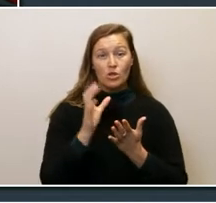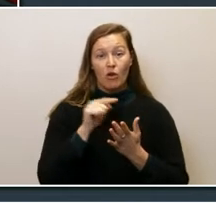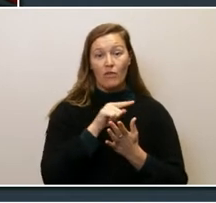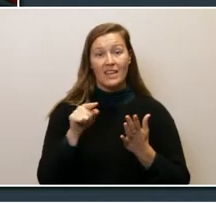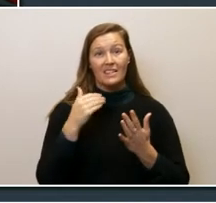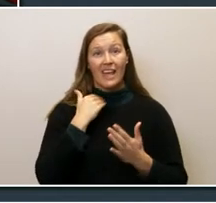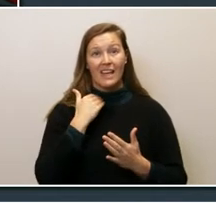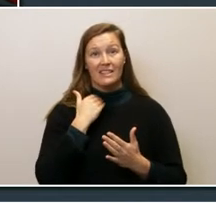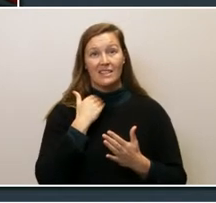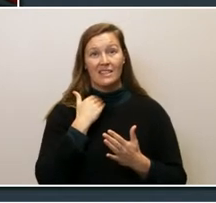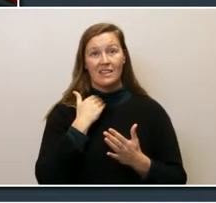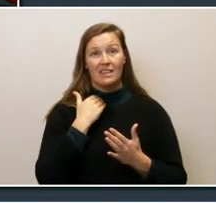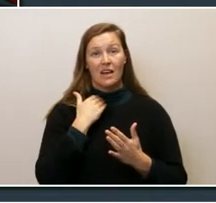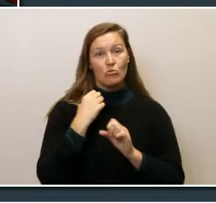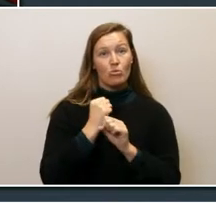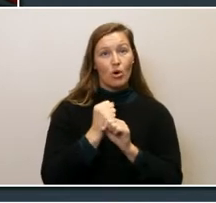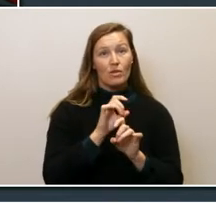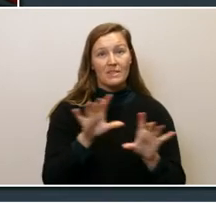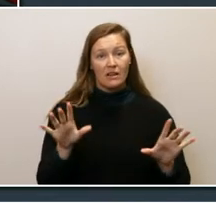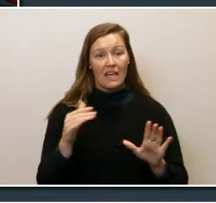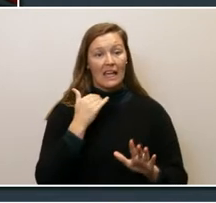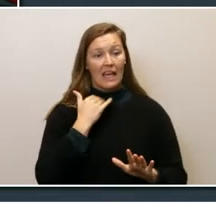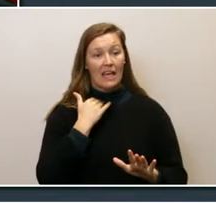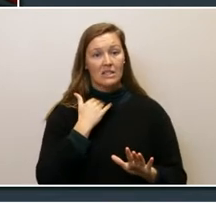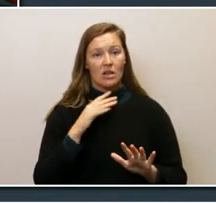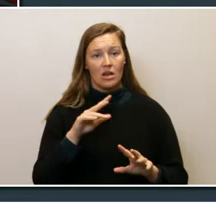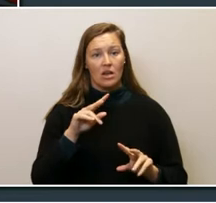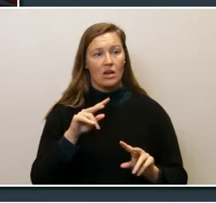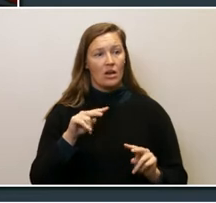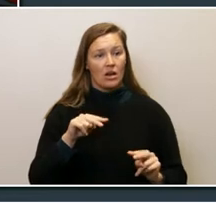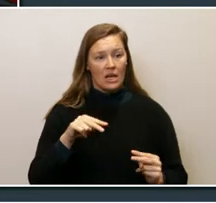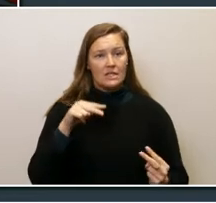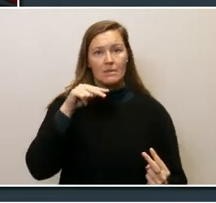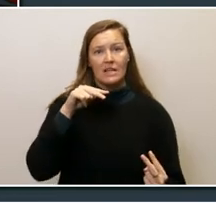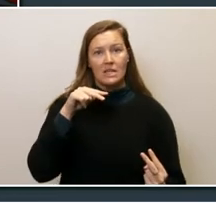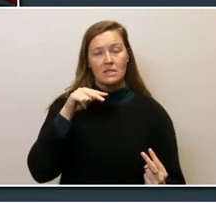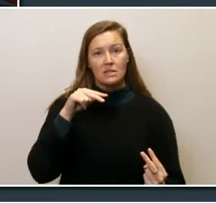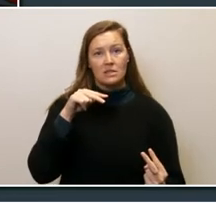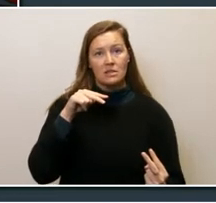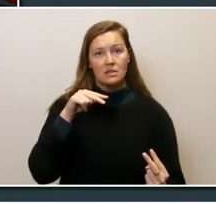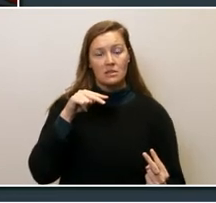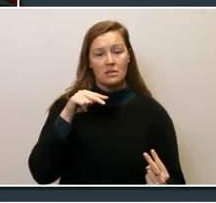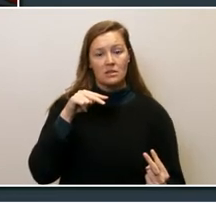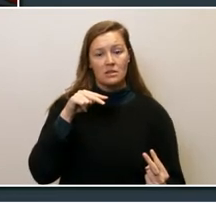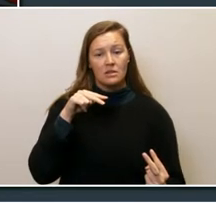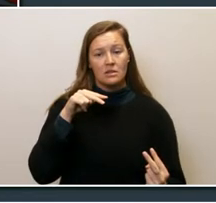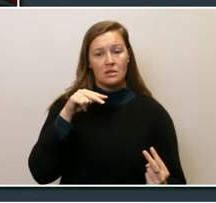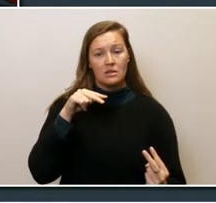just that. It's PR. These gangs, by and large, they're intimidating, but by and